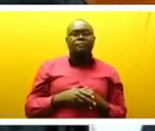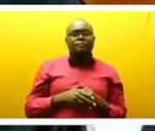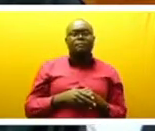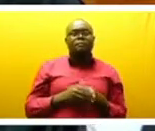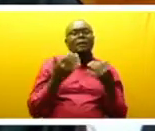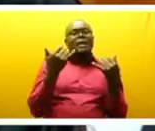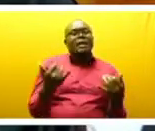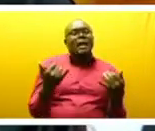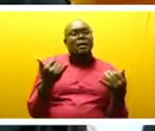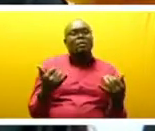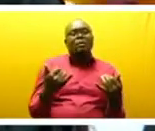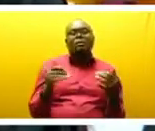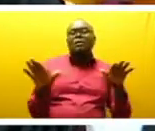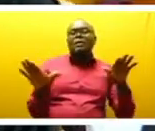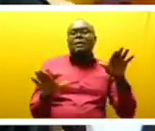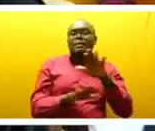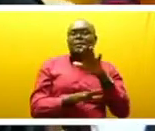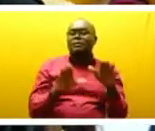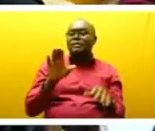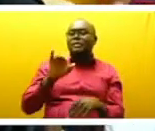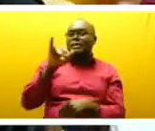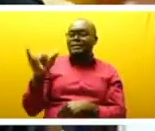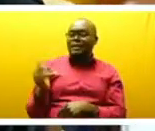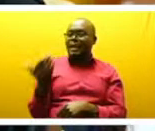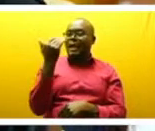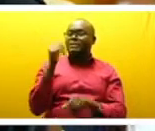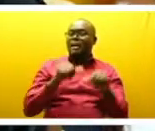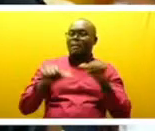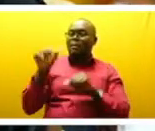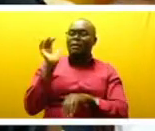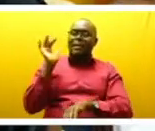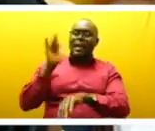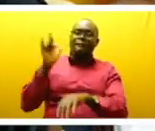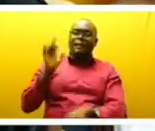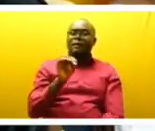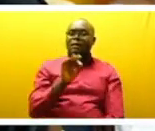Now, the Deputy Chief Justice asked about the effect of